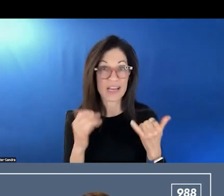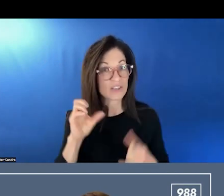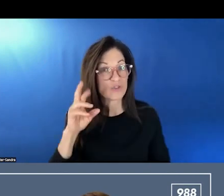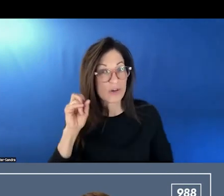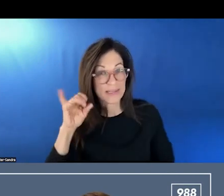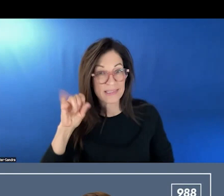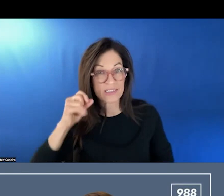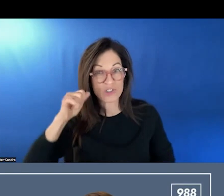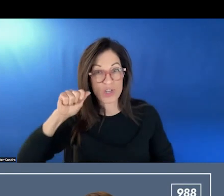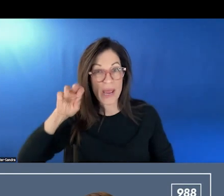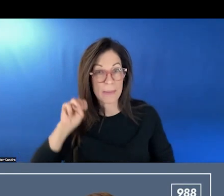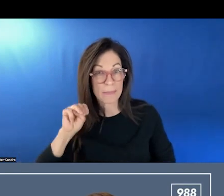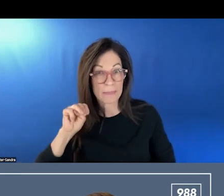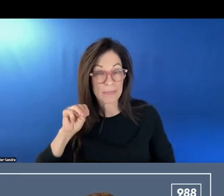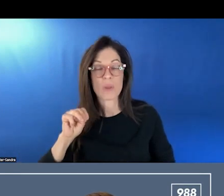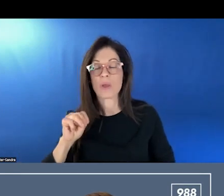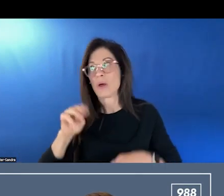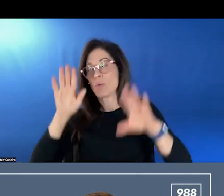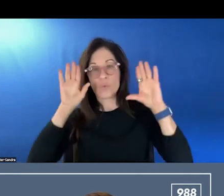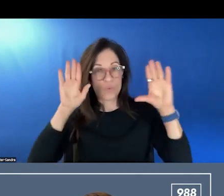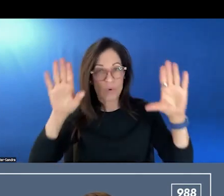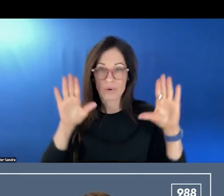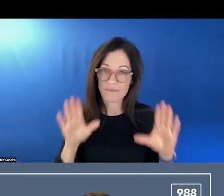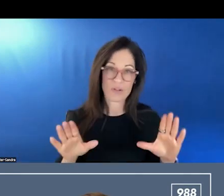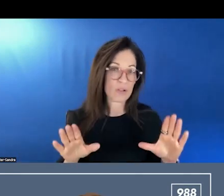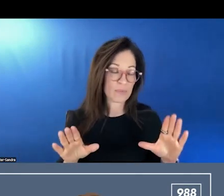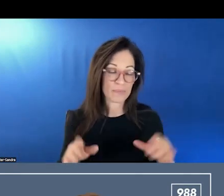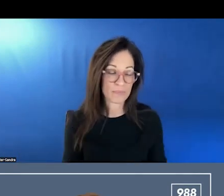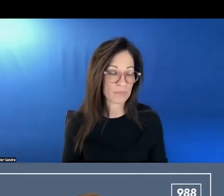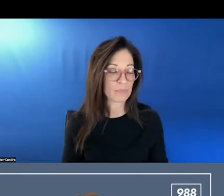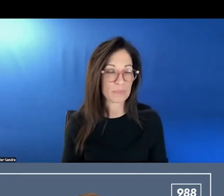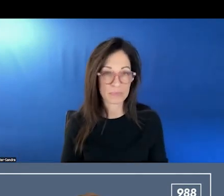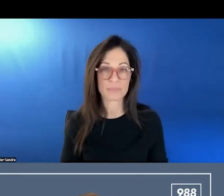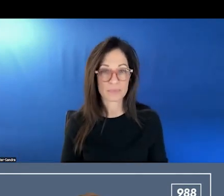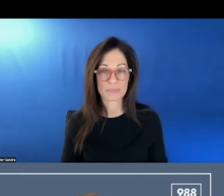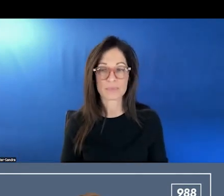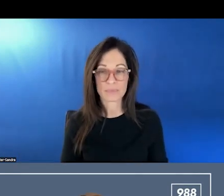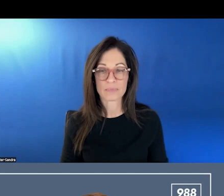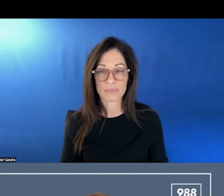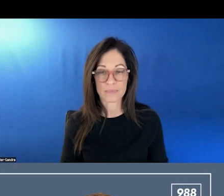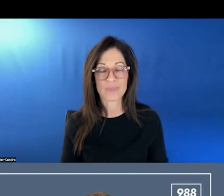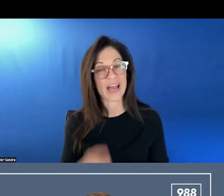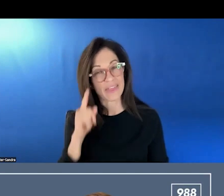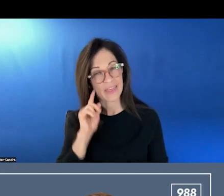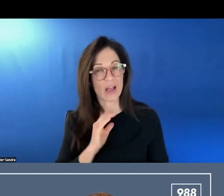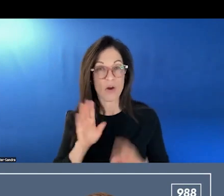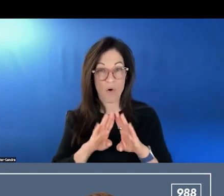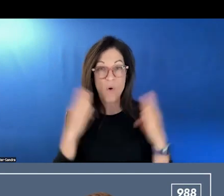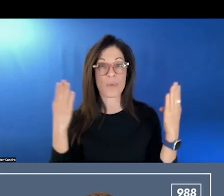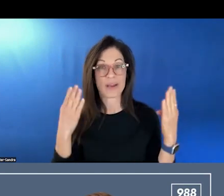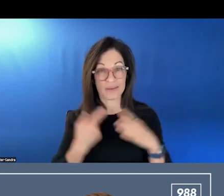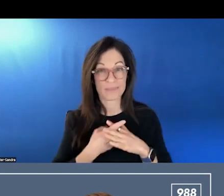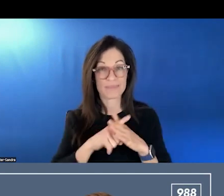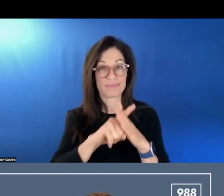Jam was wonderful. And, I think that, our opening speakers,